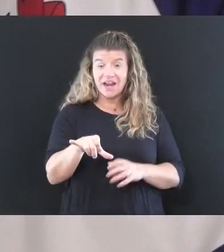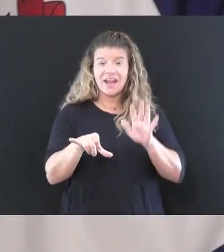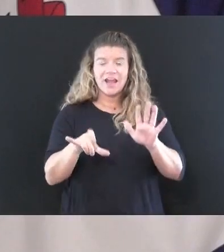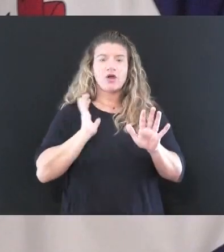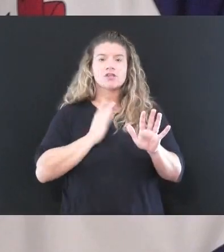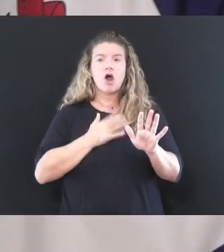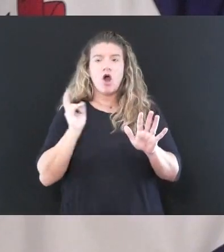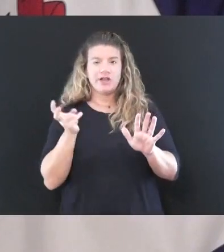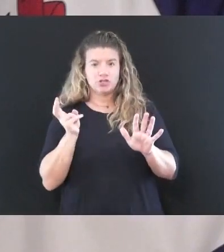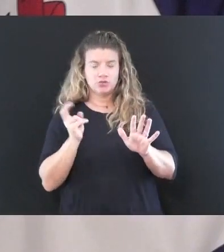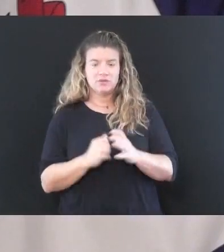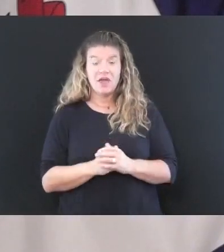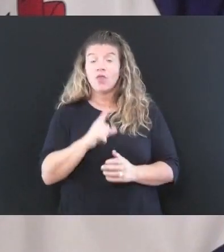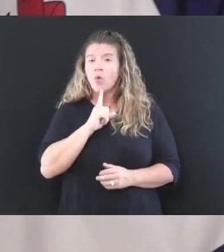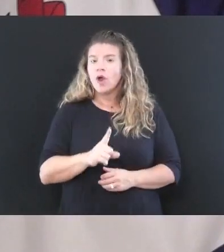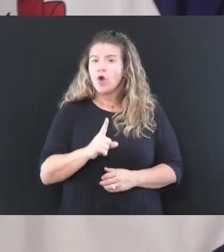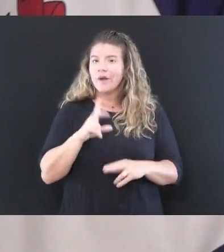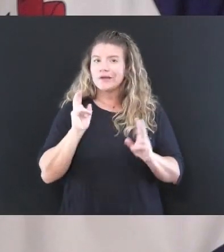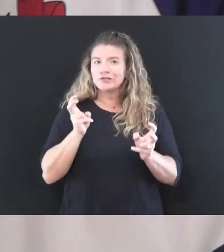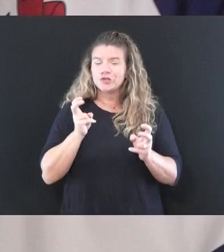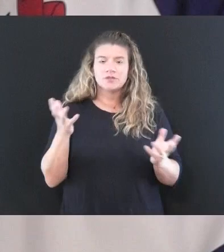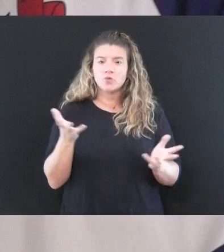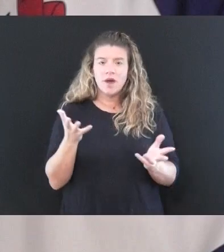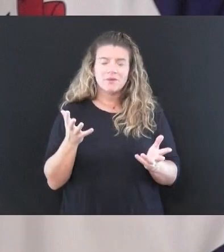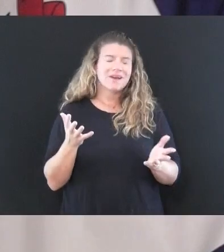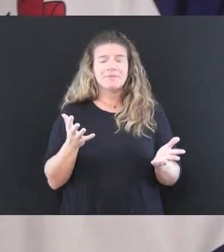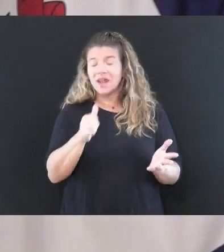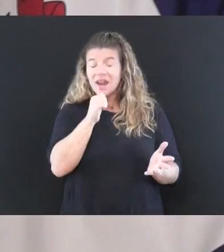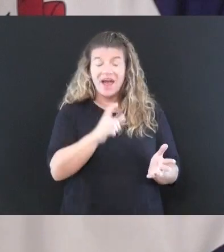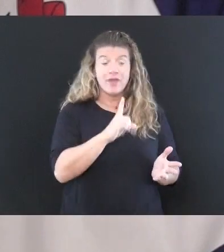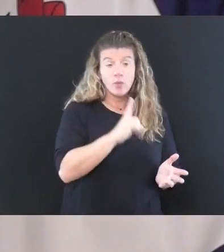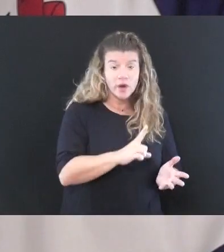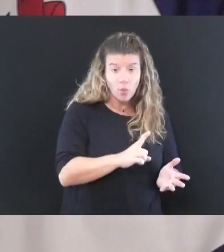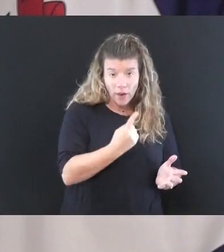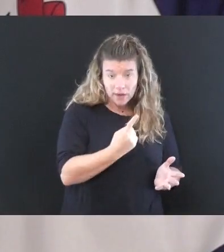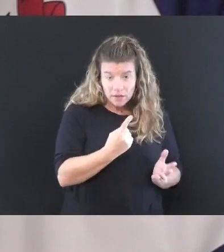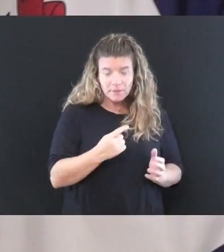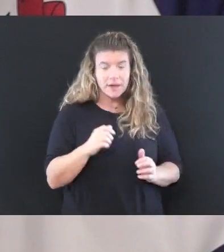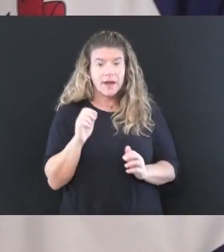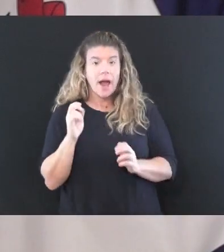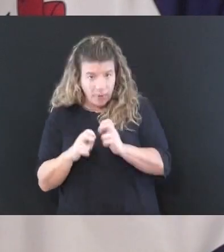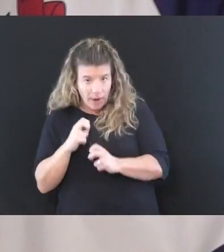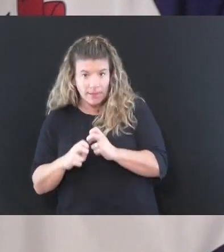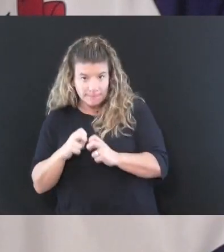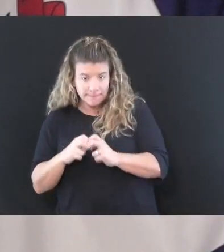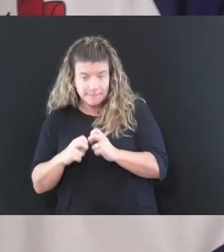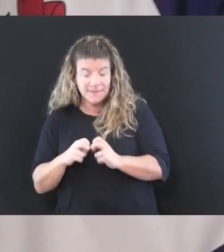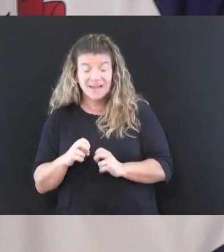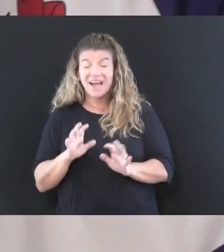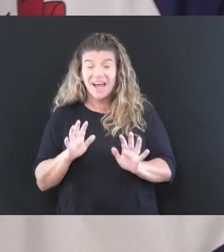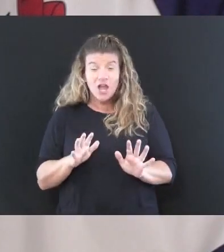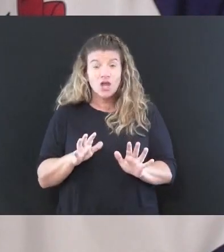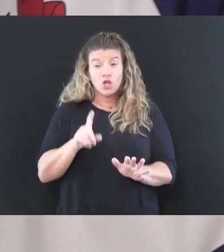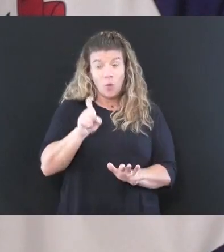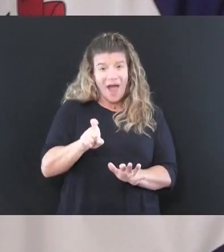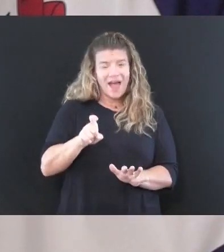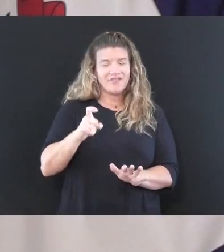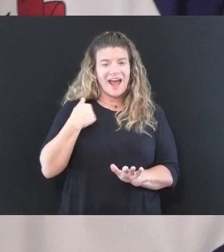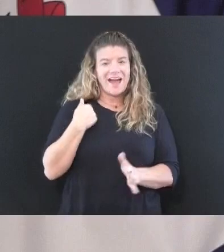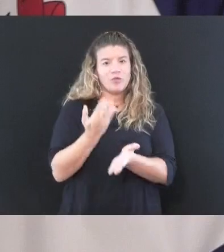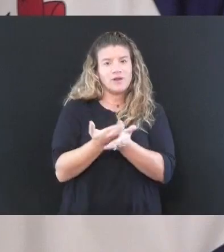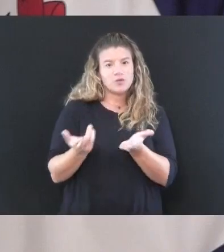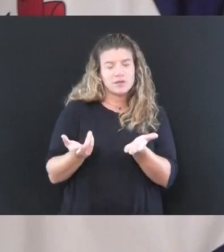problem. Here's the real problem. Not the real problem, but a real problem. First of all, you've got to have the resources